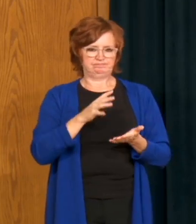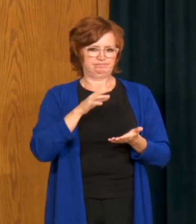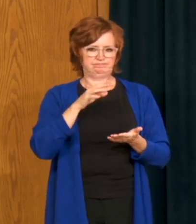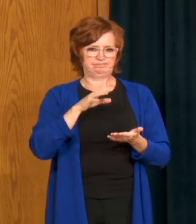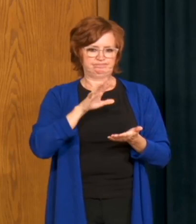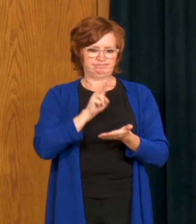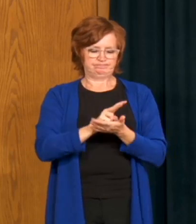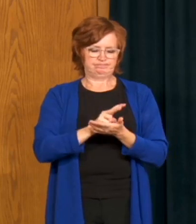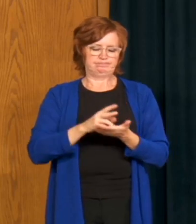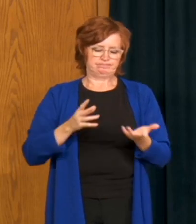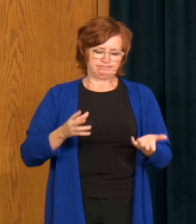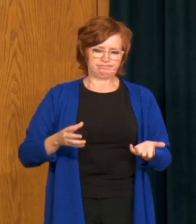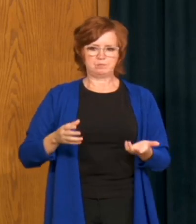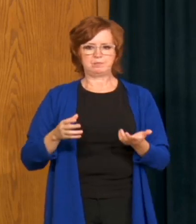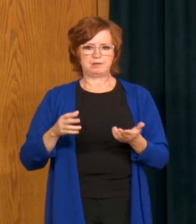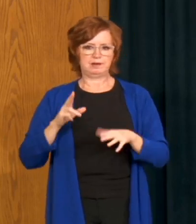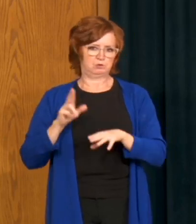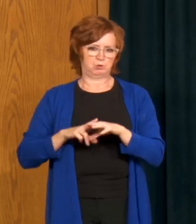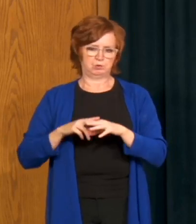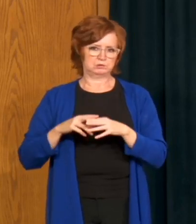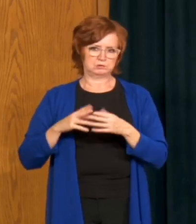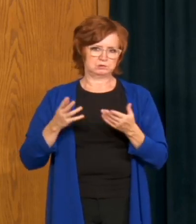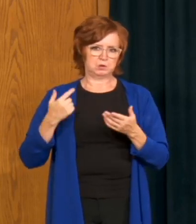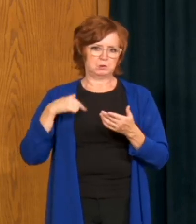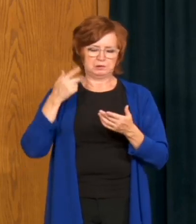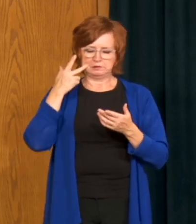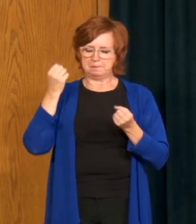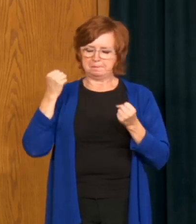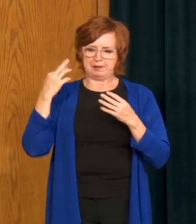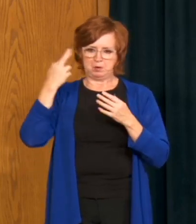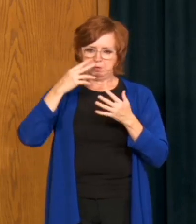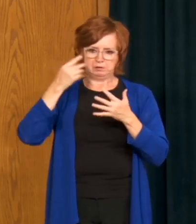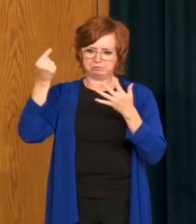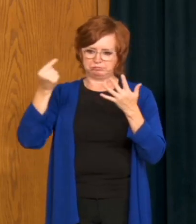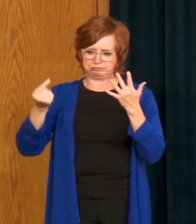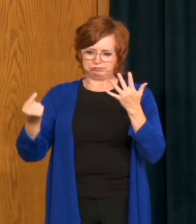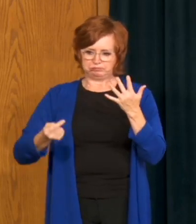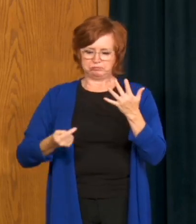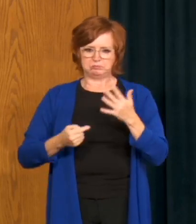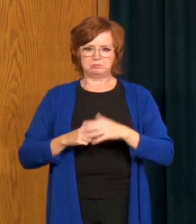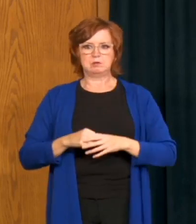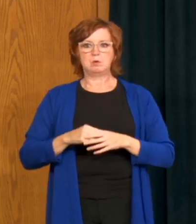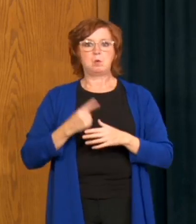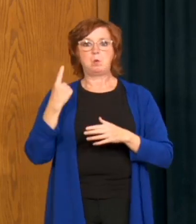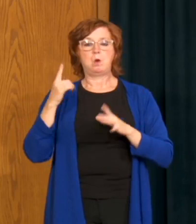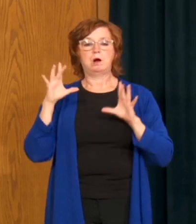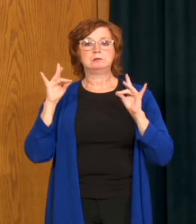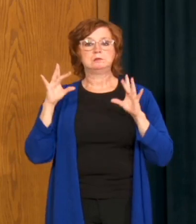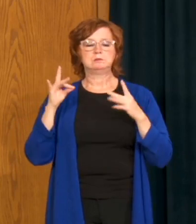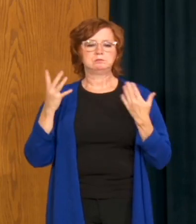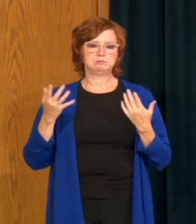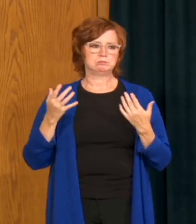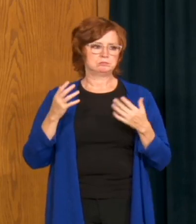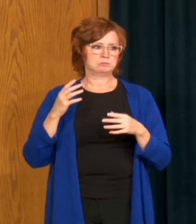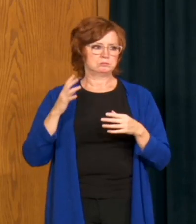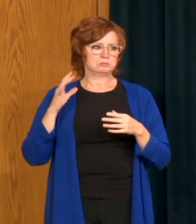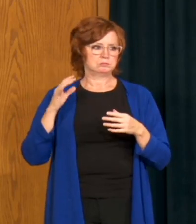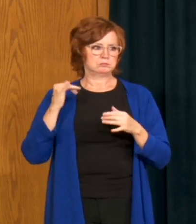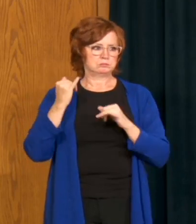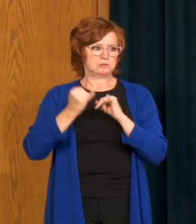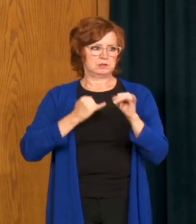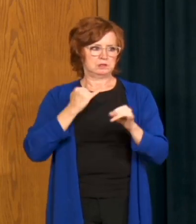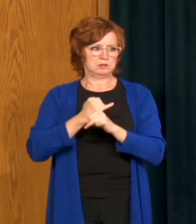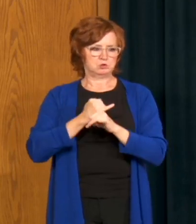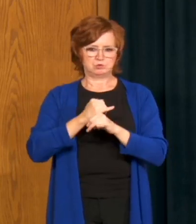As I said earlier, there's a number of challenges that we have here in Regina. Most notable, I think, among them would be the access to international flights,